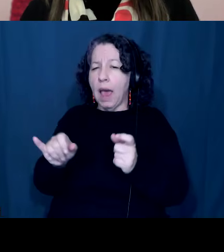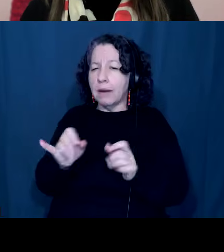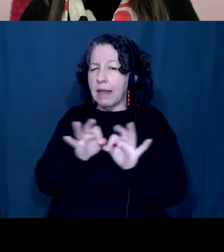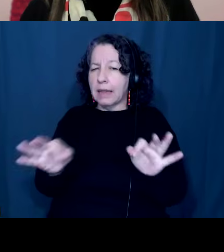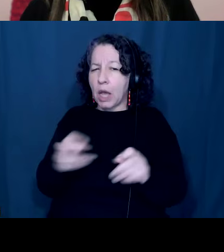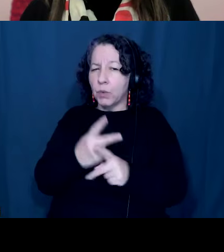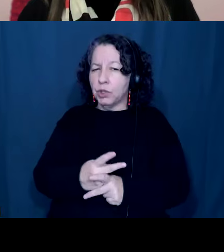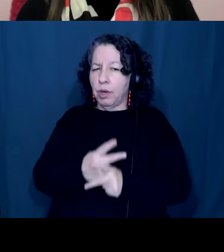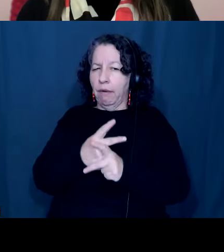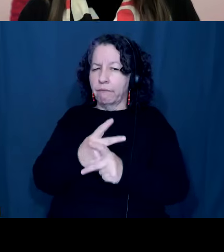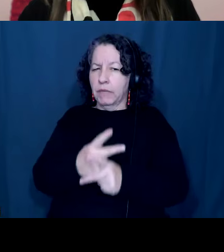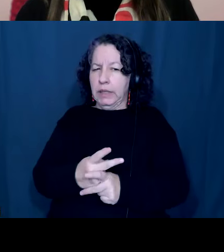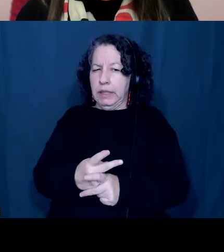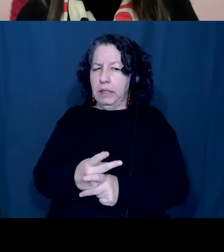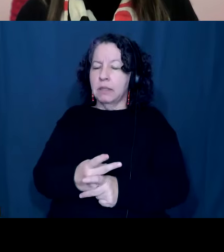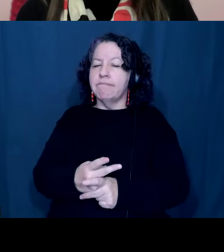carefully.